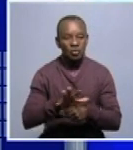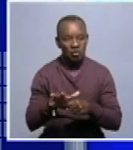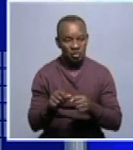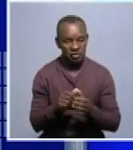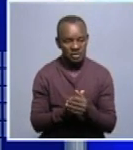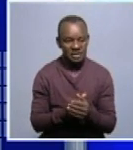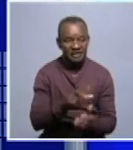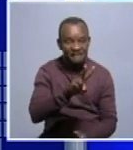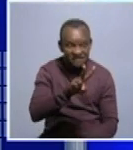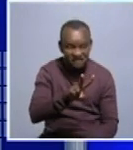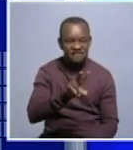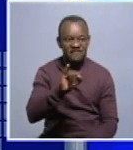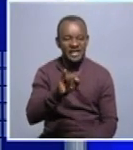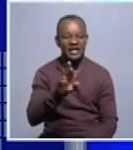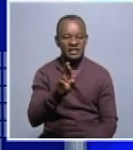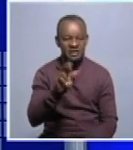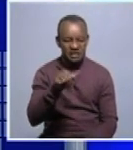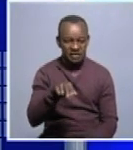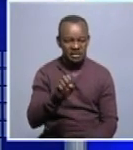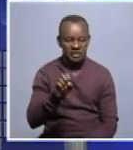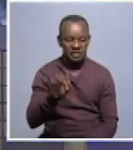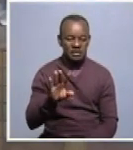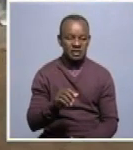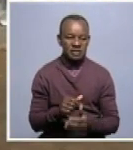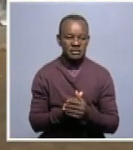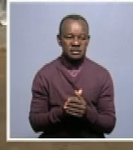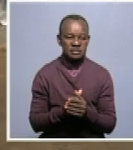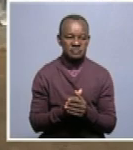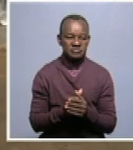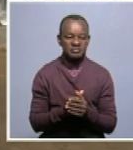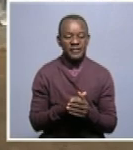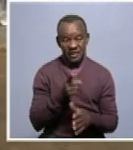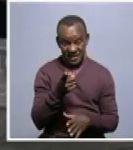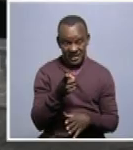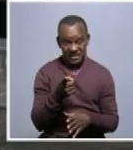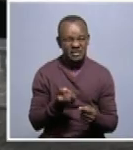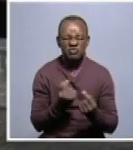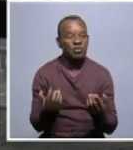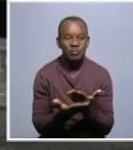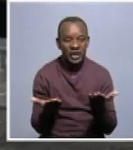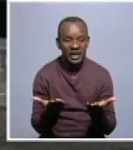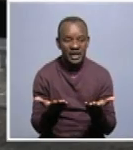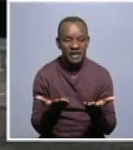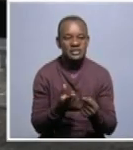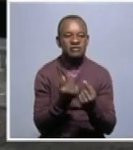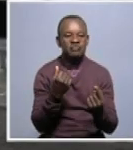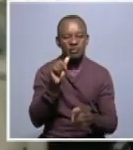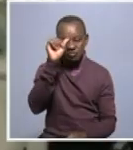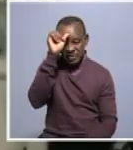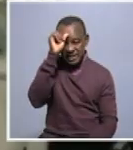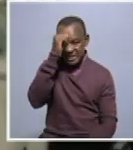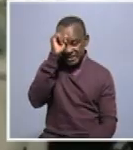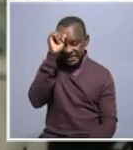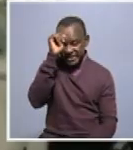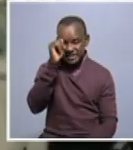was initially, as I've said, identified in India. Yes. And it is now the most